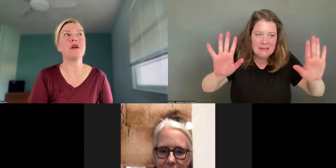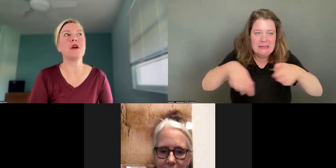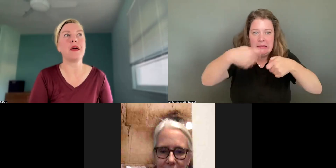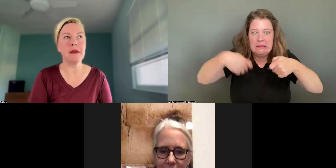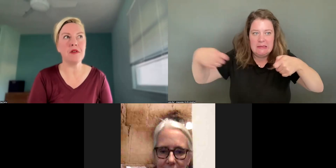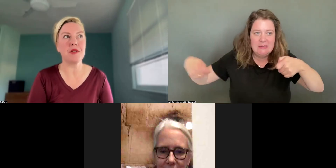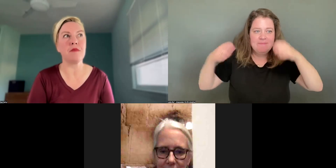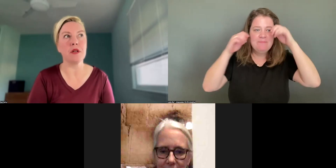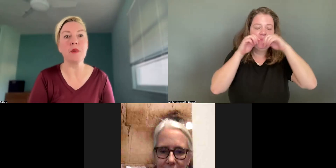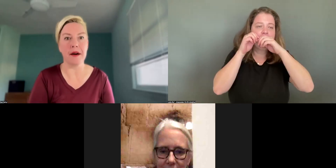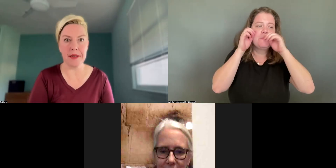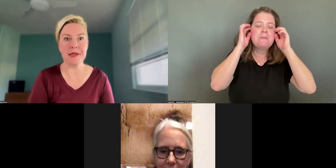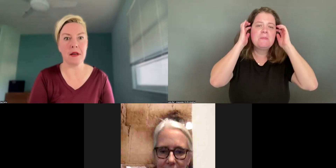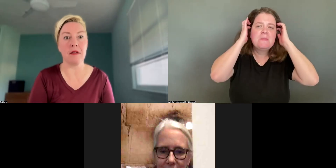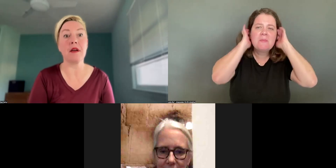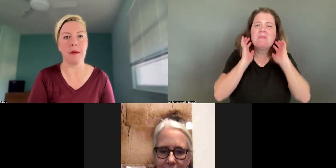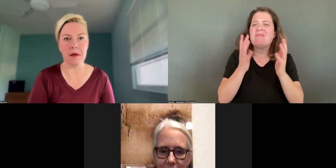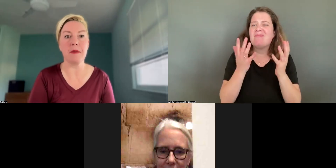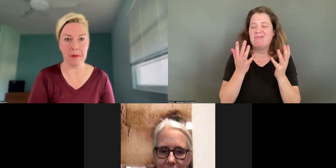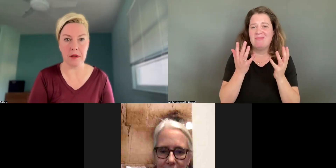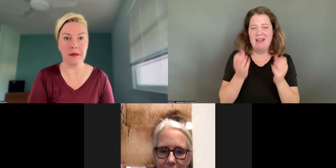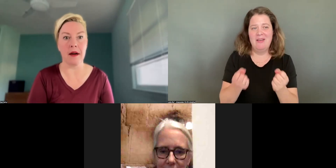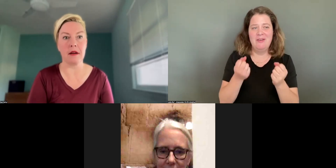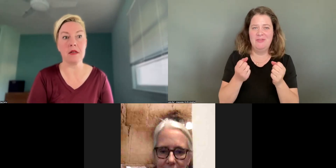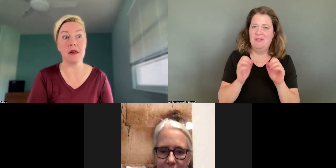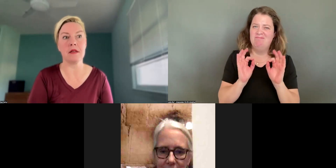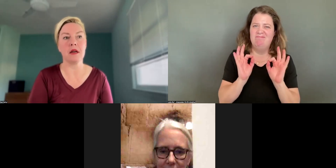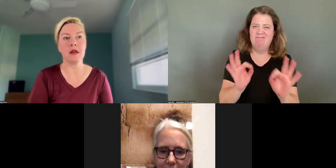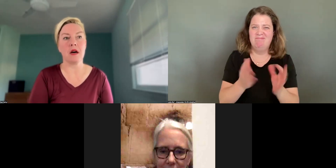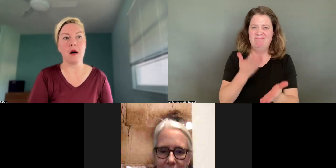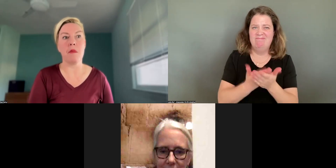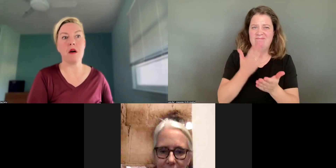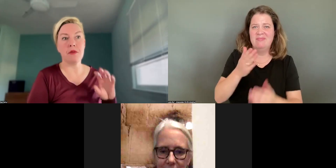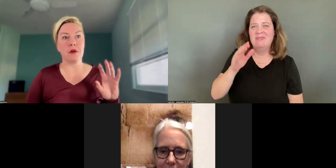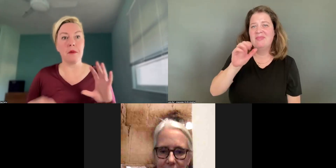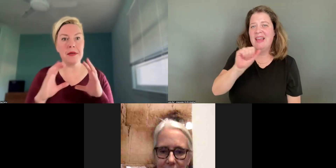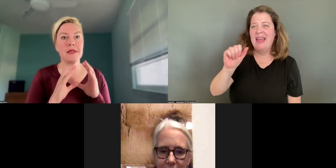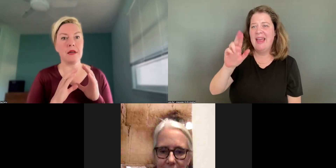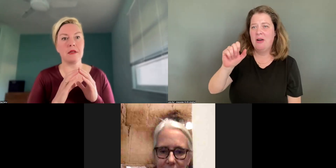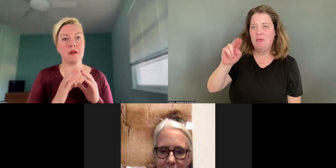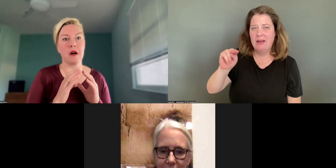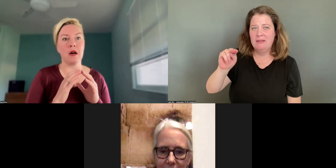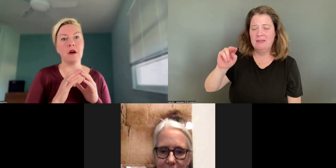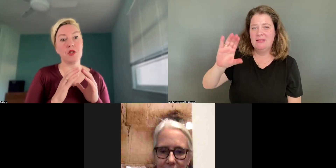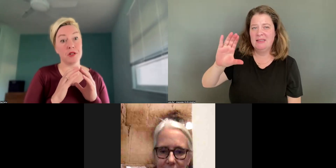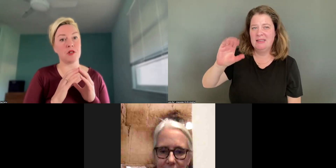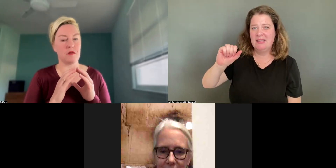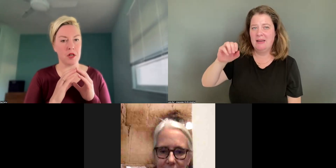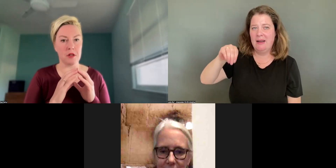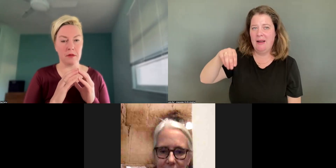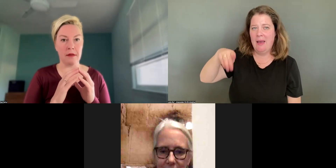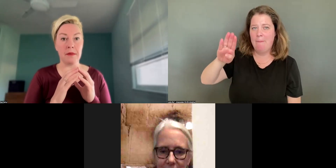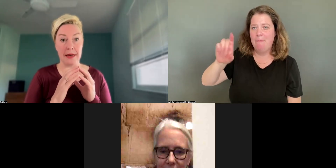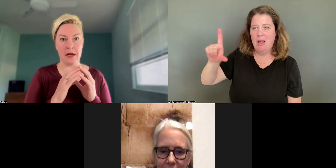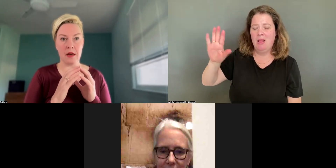So I think there's some really cool evidence in Erin Campbell's paper that indeed the communities are not just